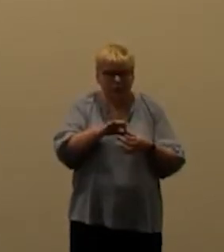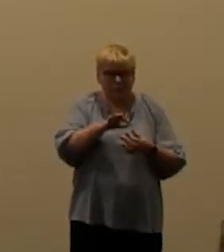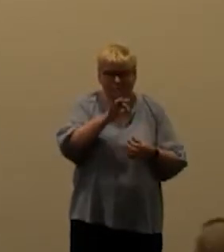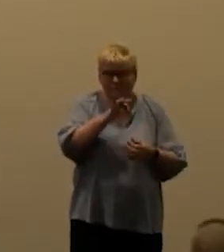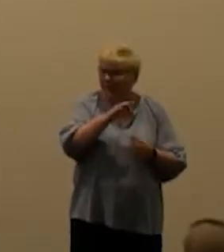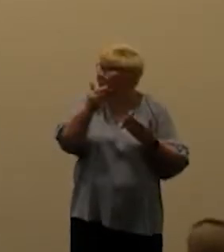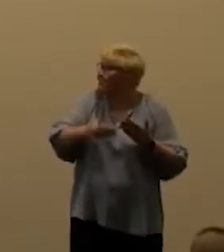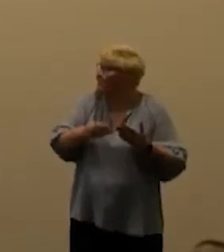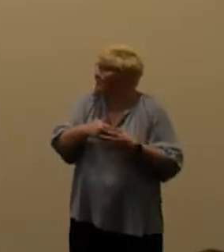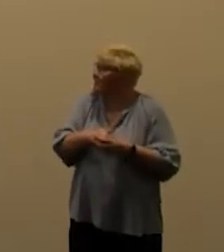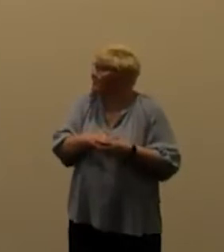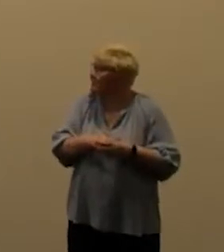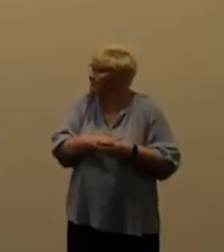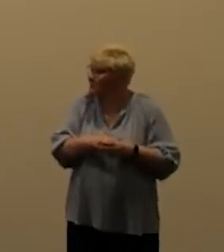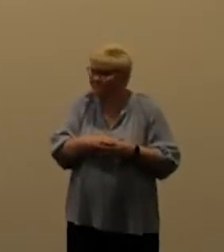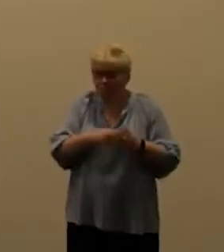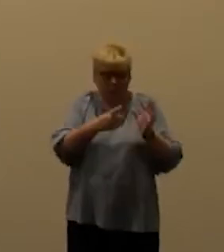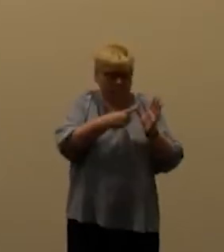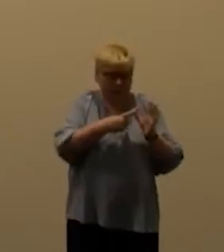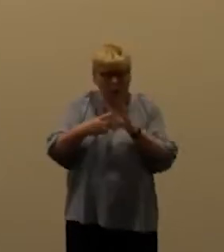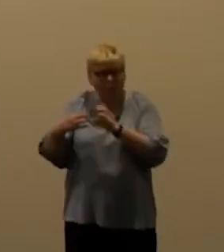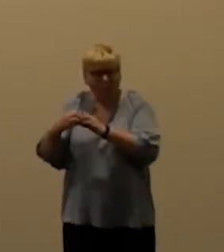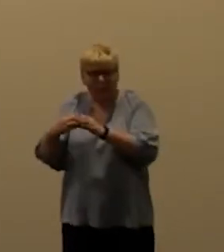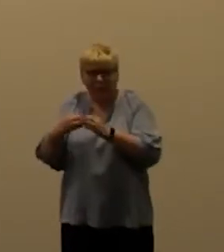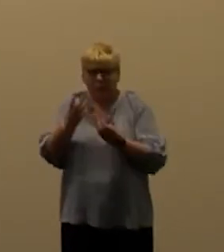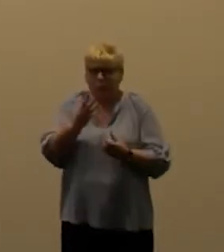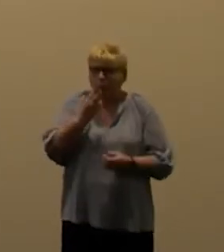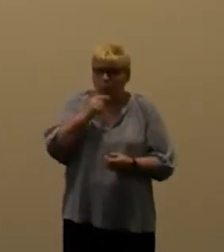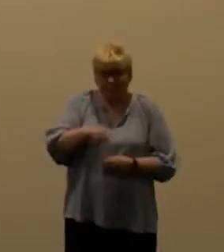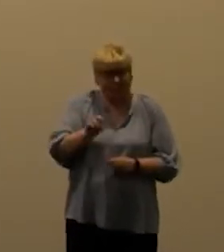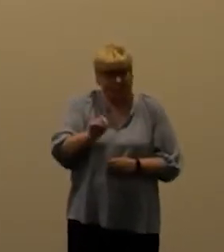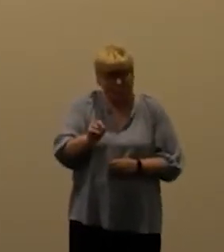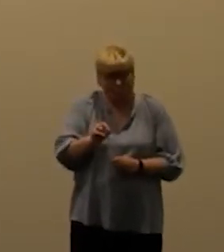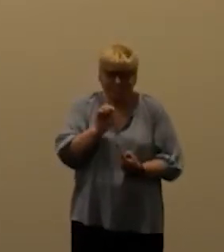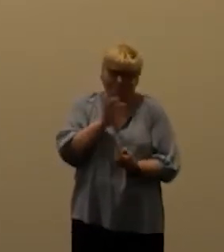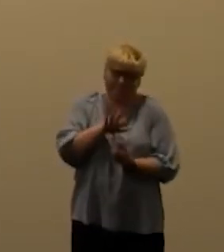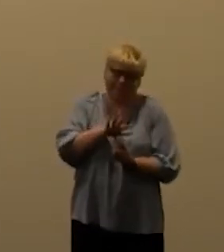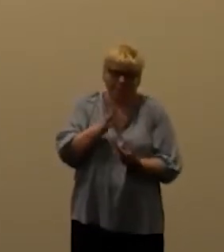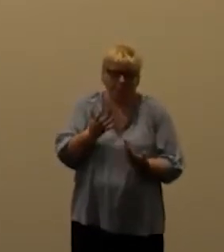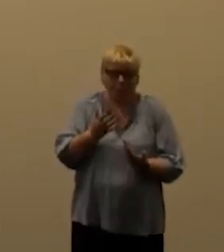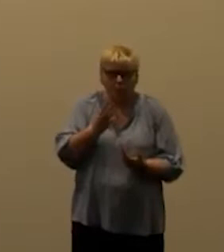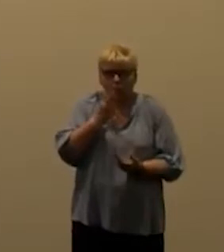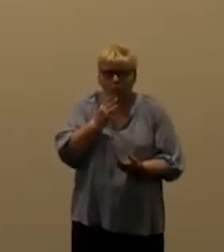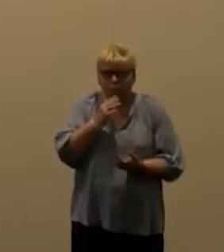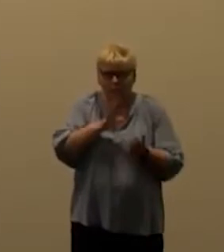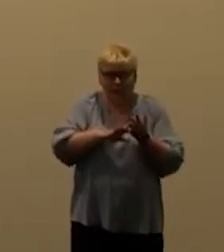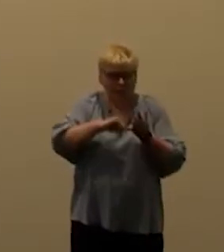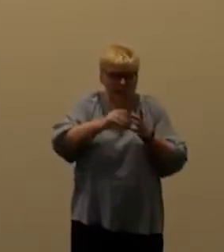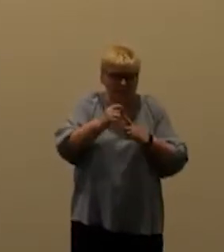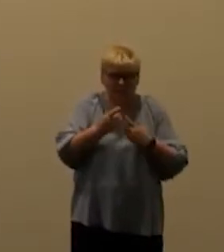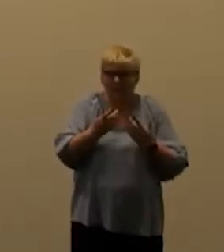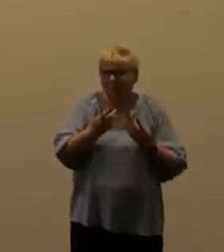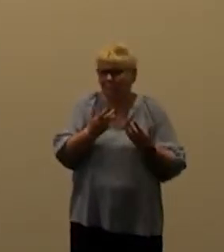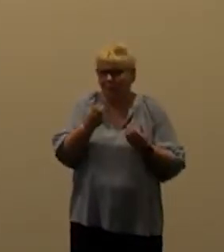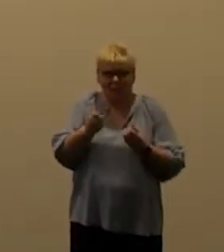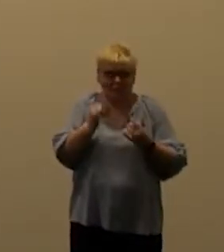B. I think some of the use cases that we might want to kind of use this for are primarily, and I'm thinking it through, if you're using like an MSP, you may have